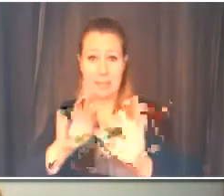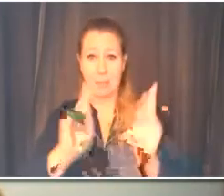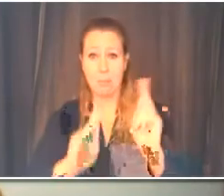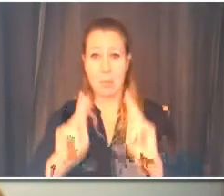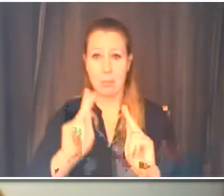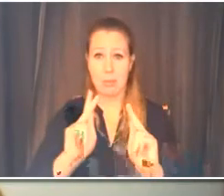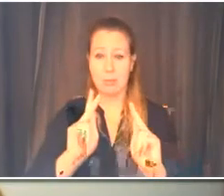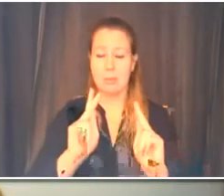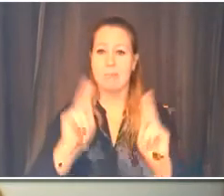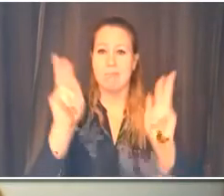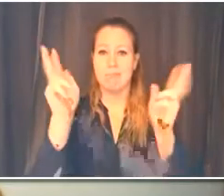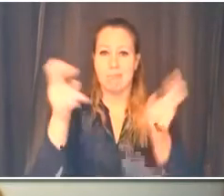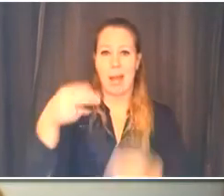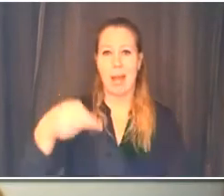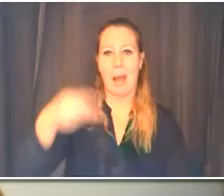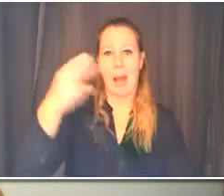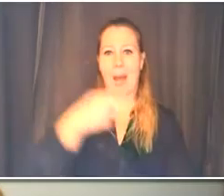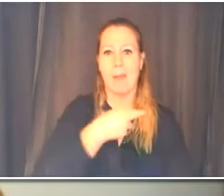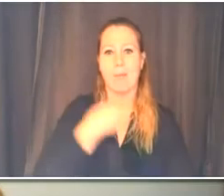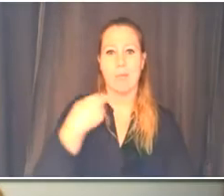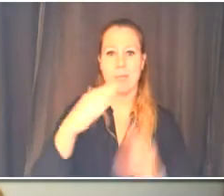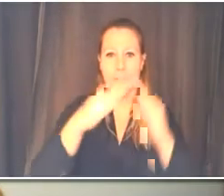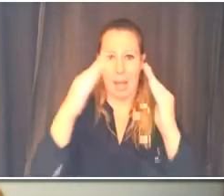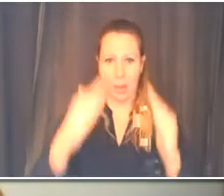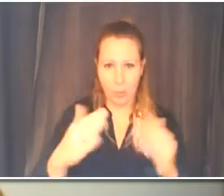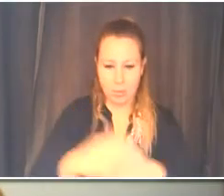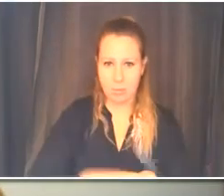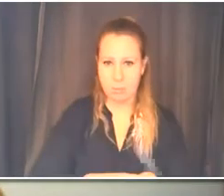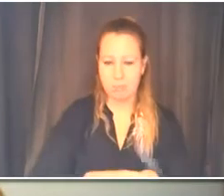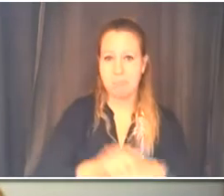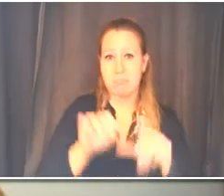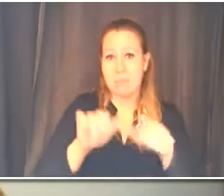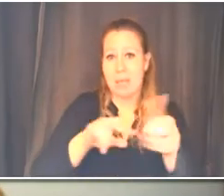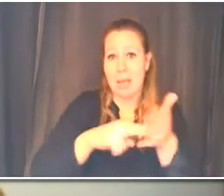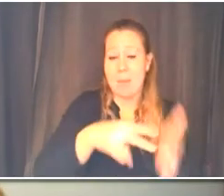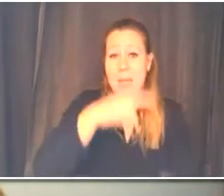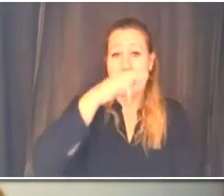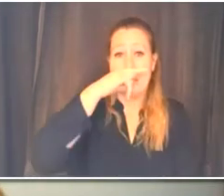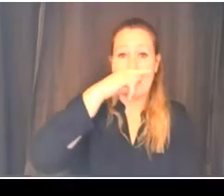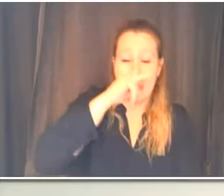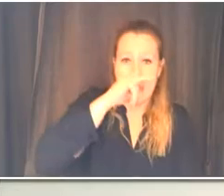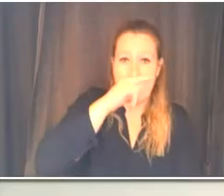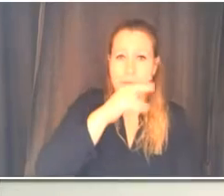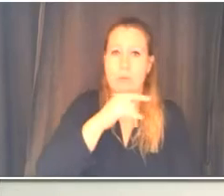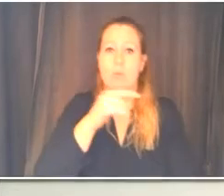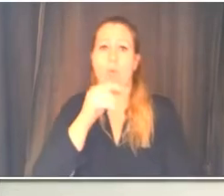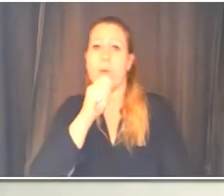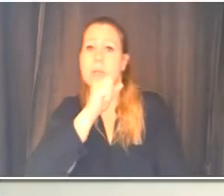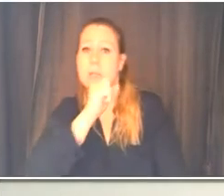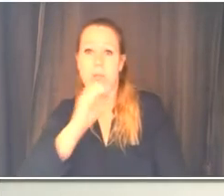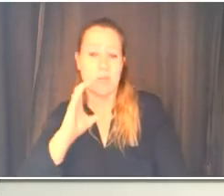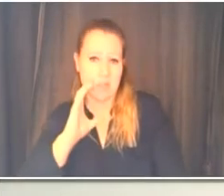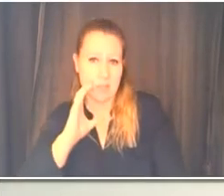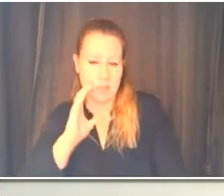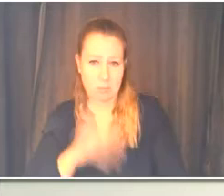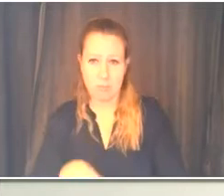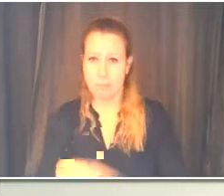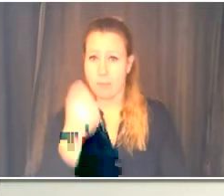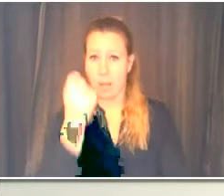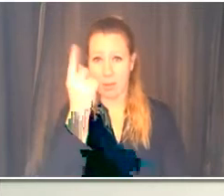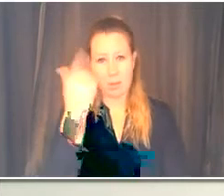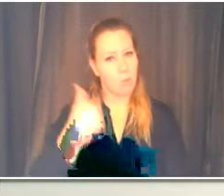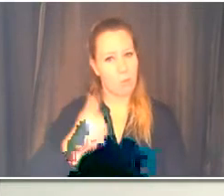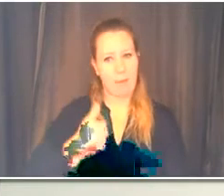anyway so we're continuing to check up on them as well you know deputy chief I have a question so why are